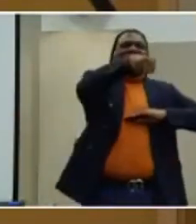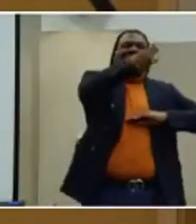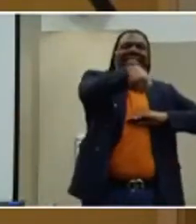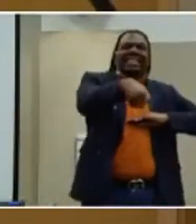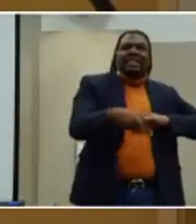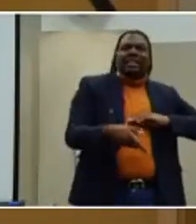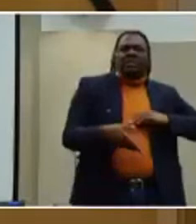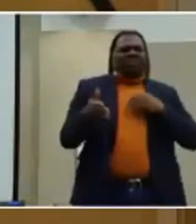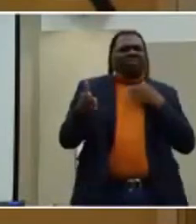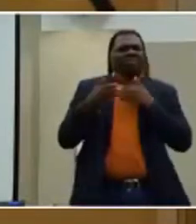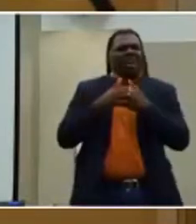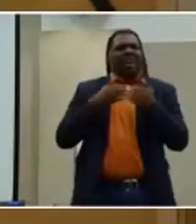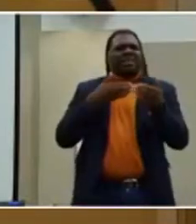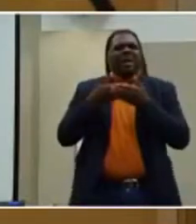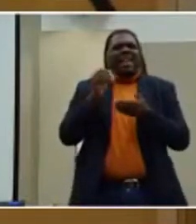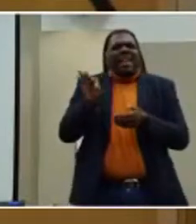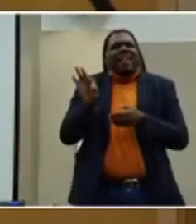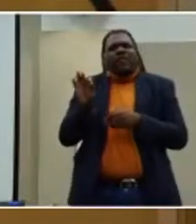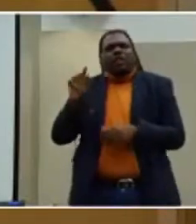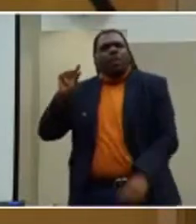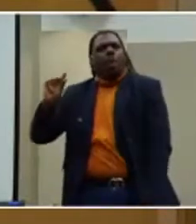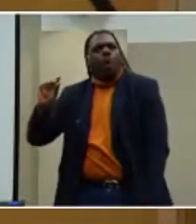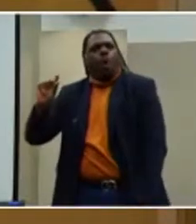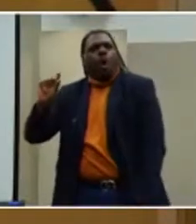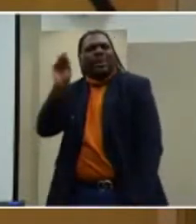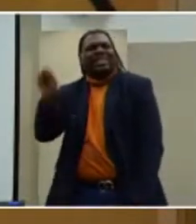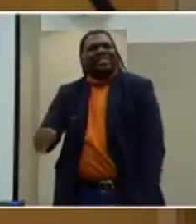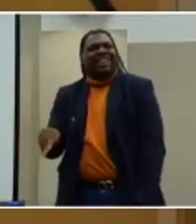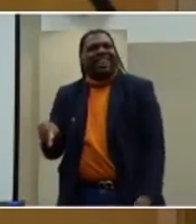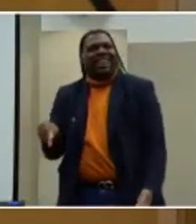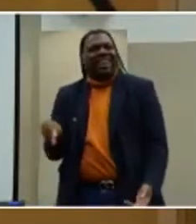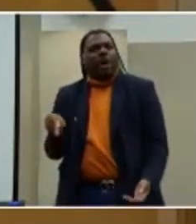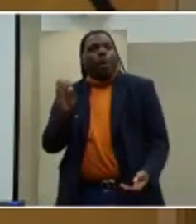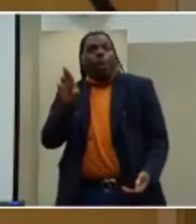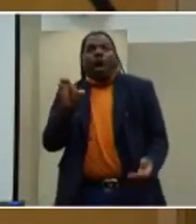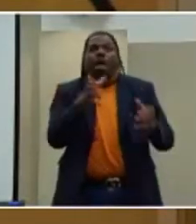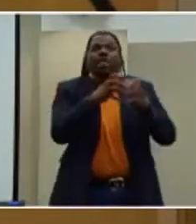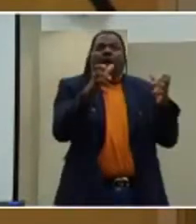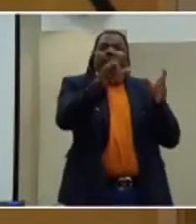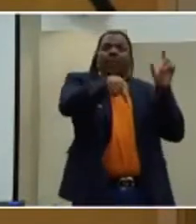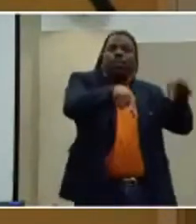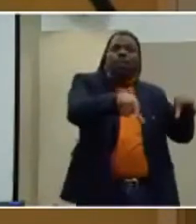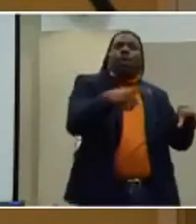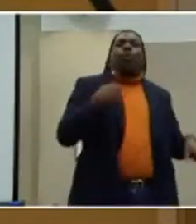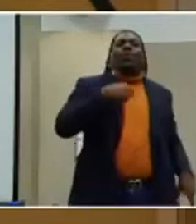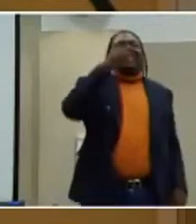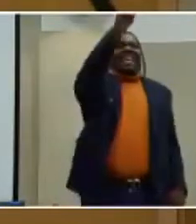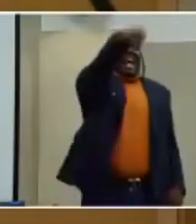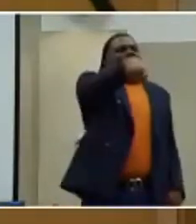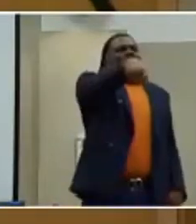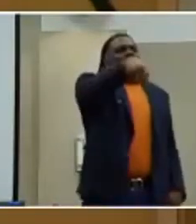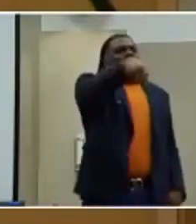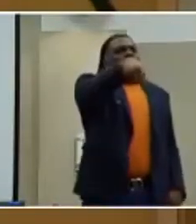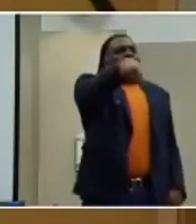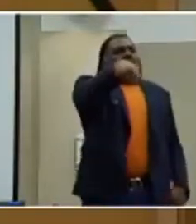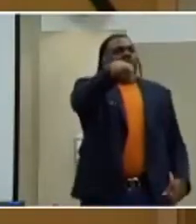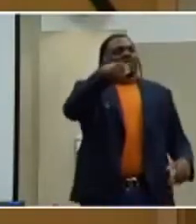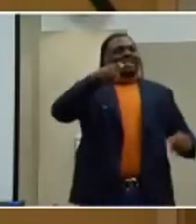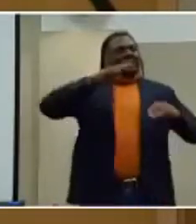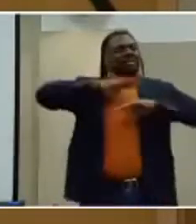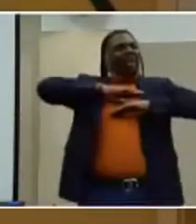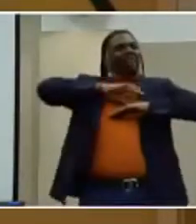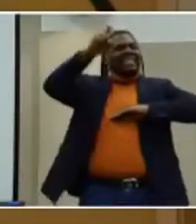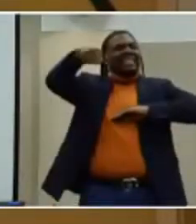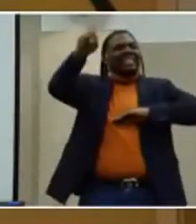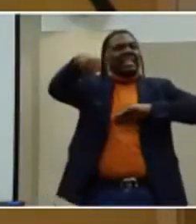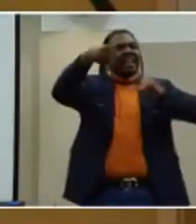regardless whether it's only a small percentage, whether it's one person or lots of people, we have to be able to meet the needs